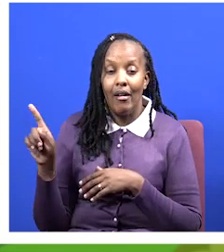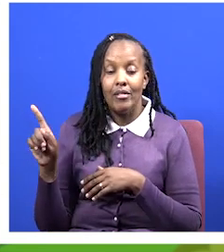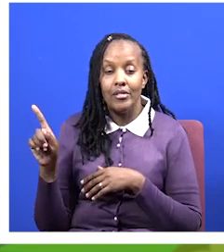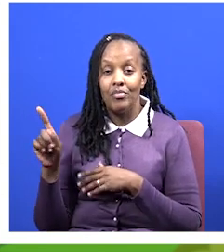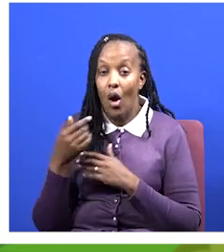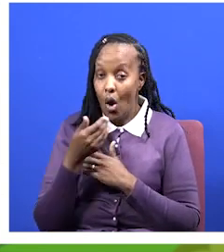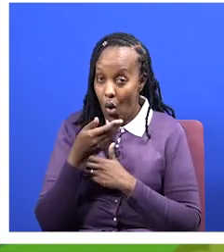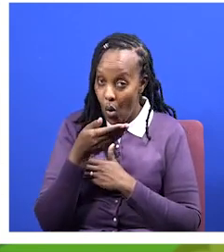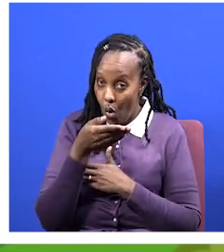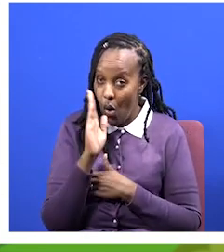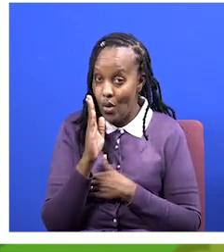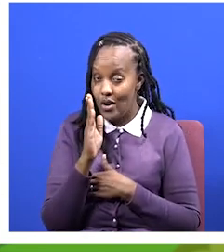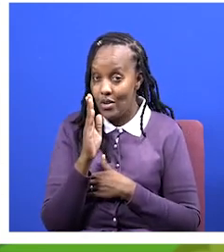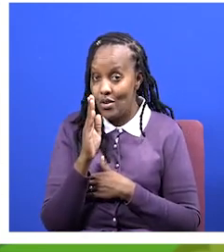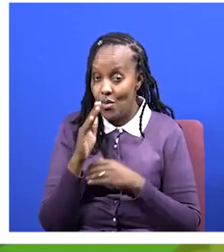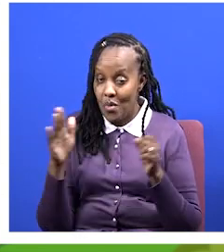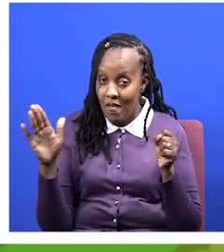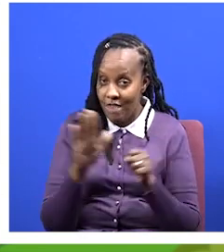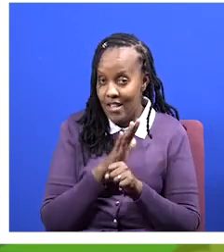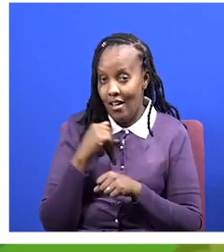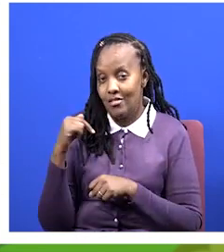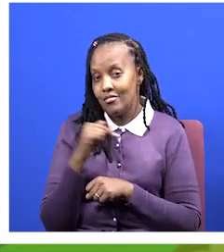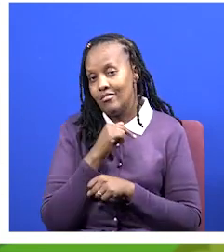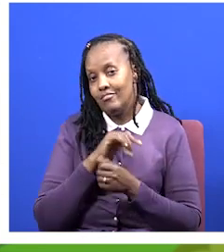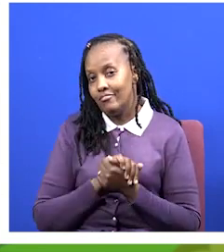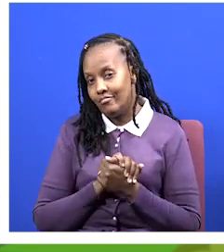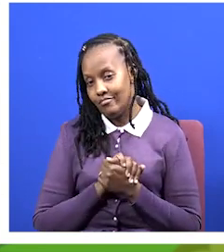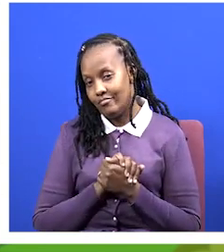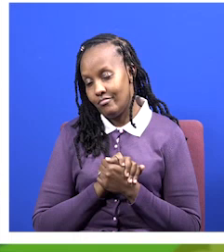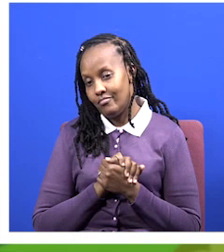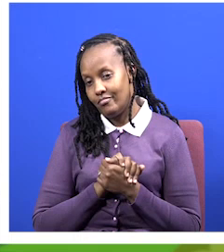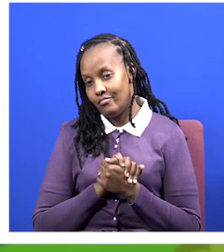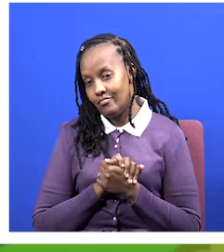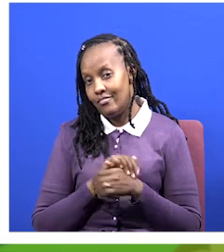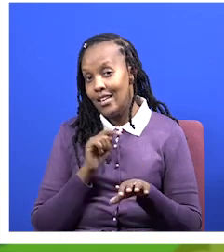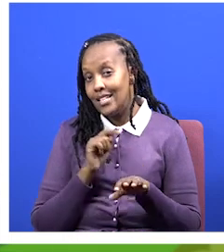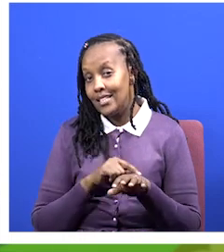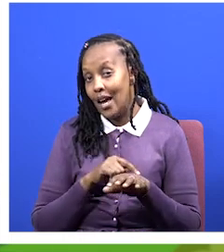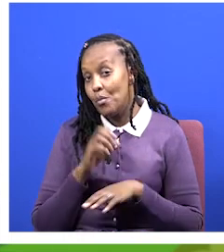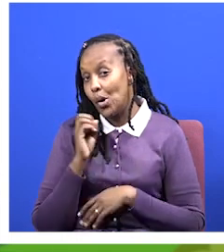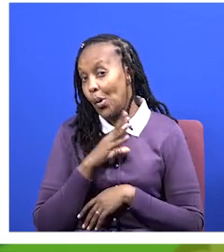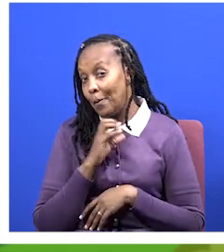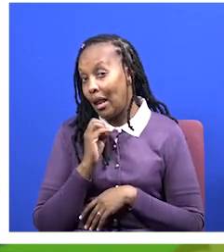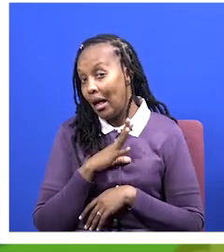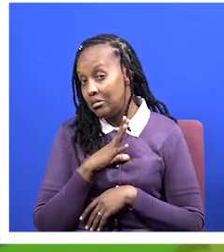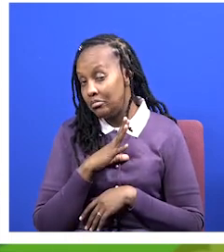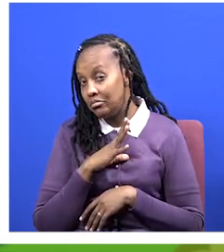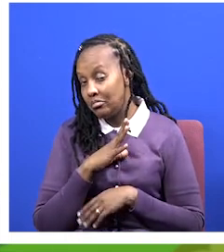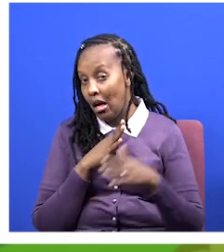right, God will fill us up. When we have a